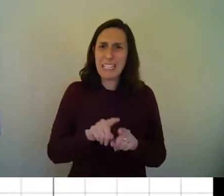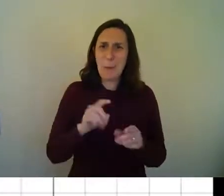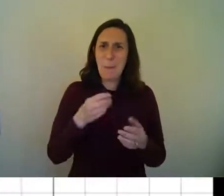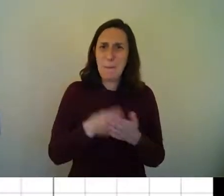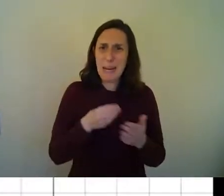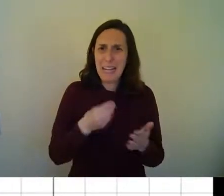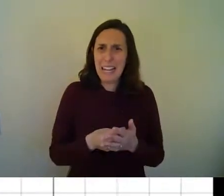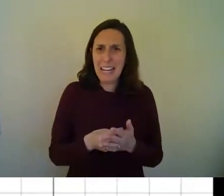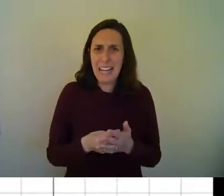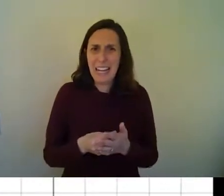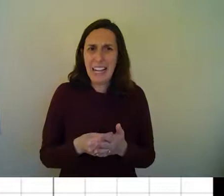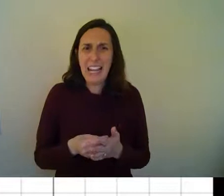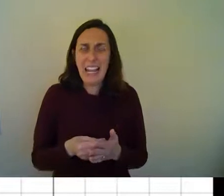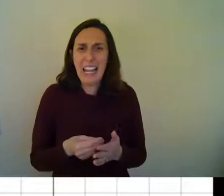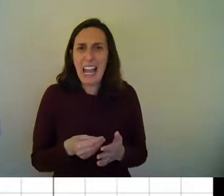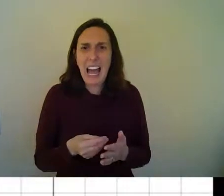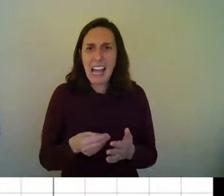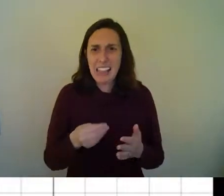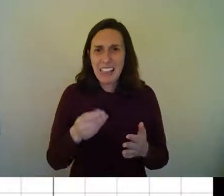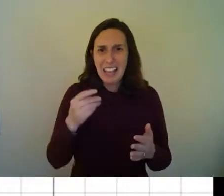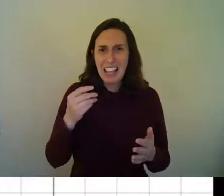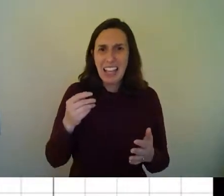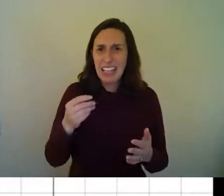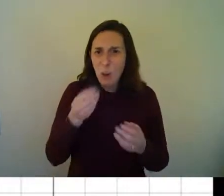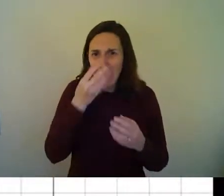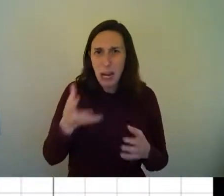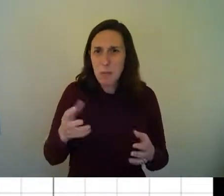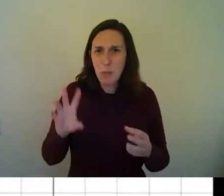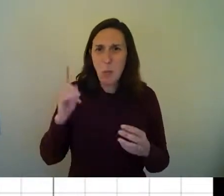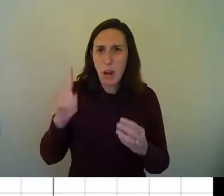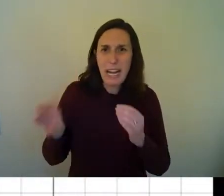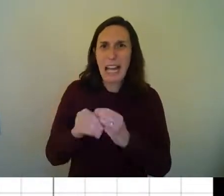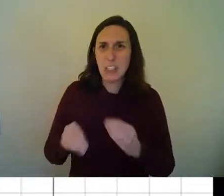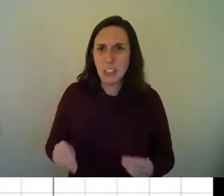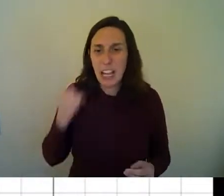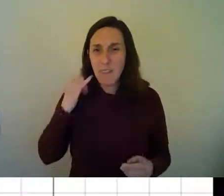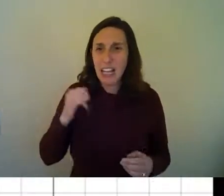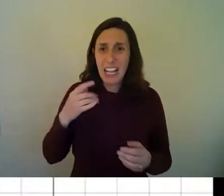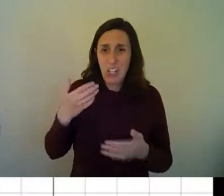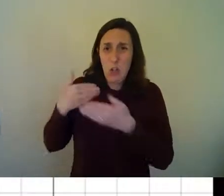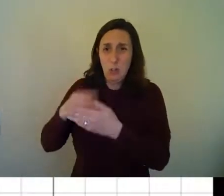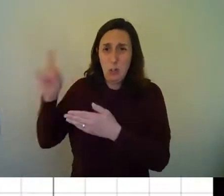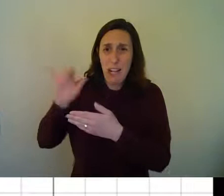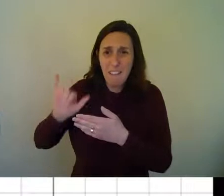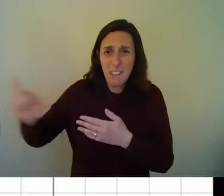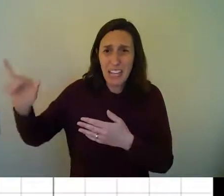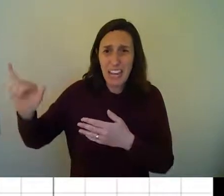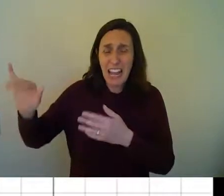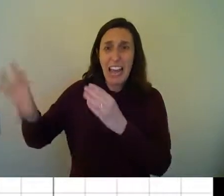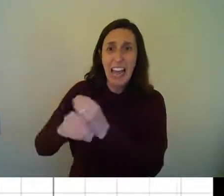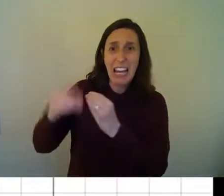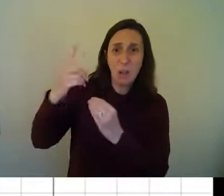one, right? Well, that's what functions do. Is they get really, really close to infinite amounts. Adding or subtracting 1